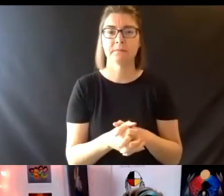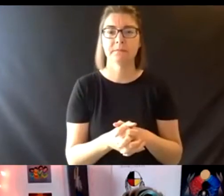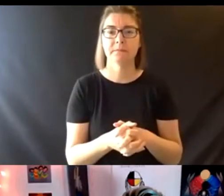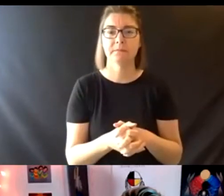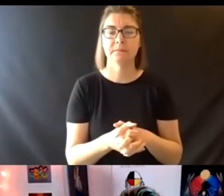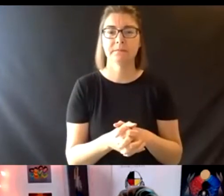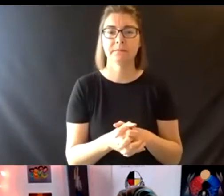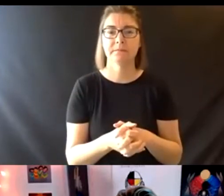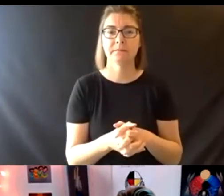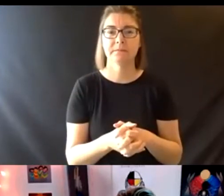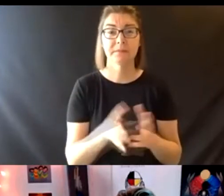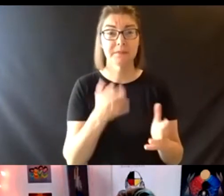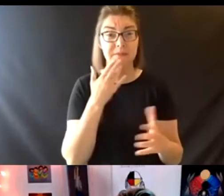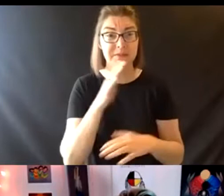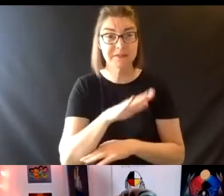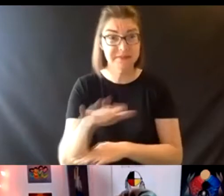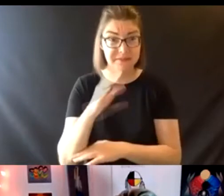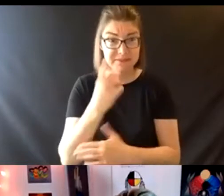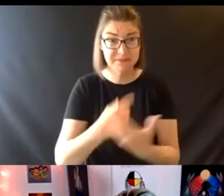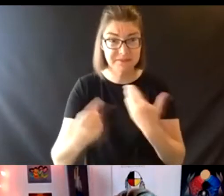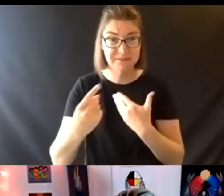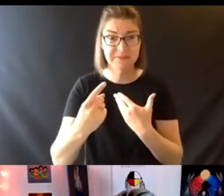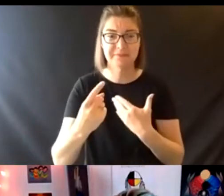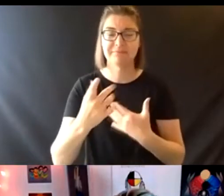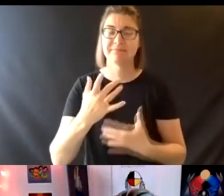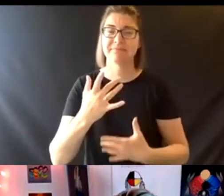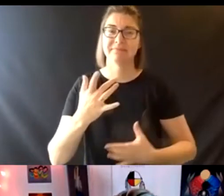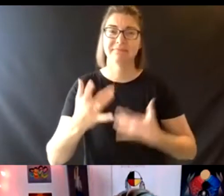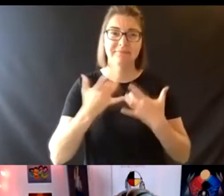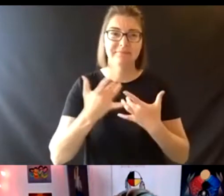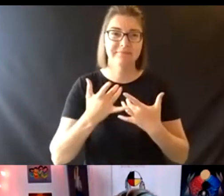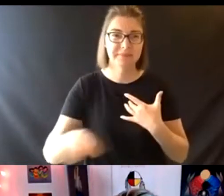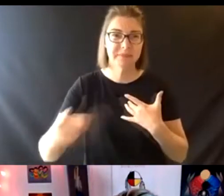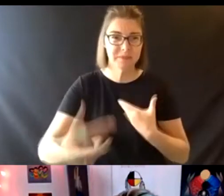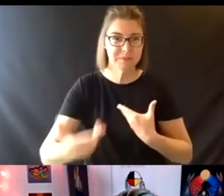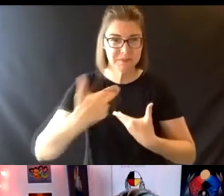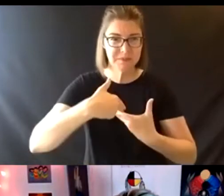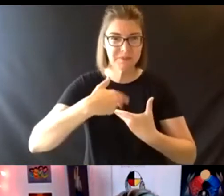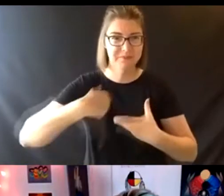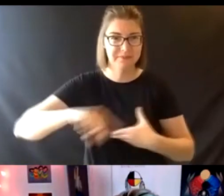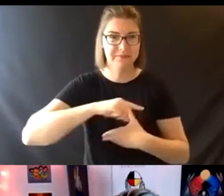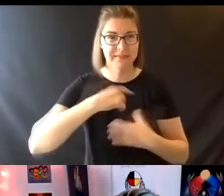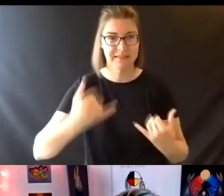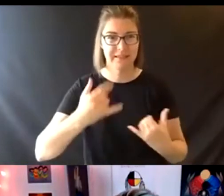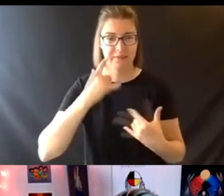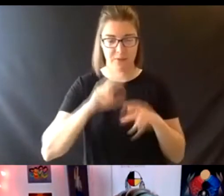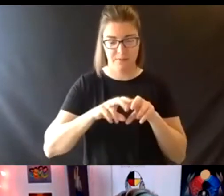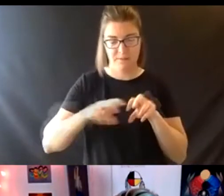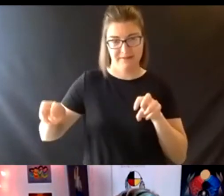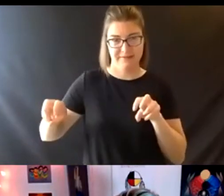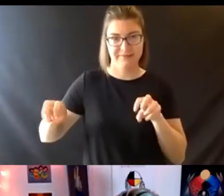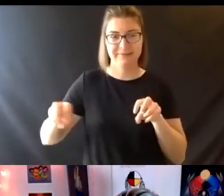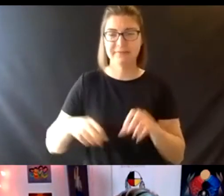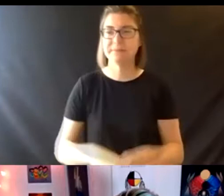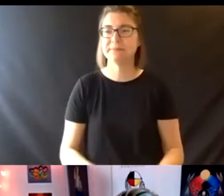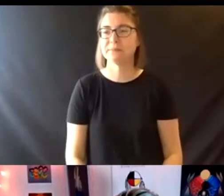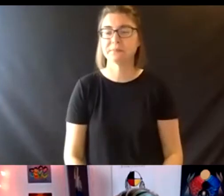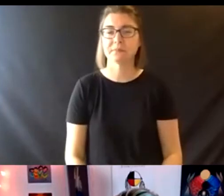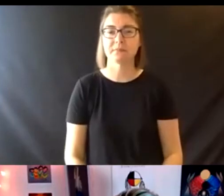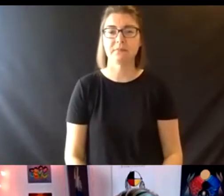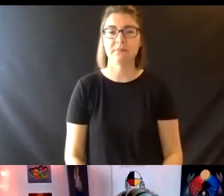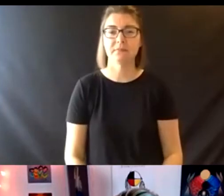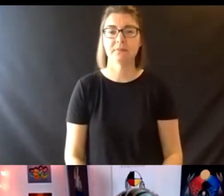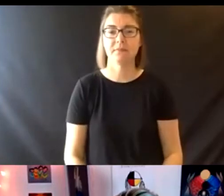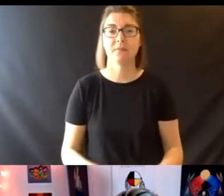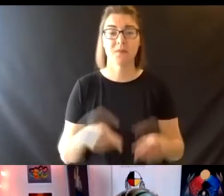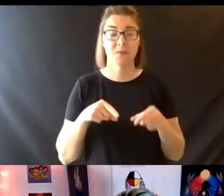Well, good afternoon, everyone. It is such a pleasure to have you all attending today's panel session. During the